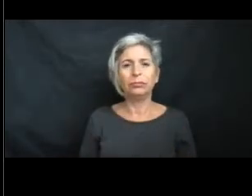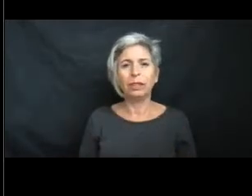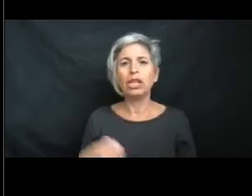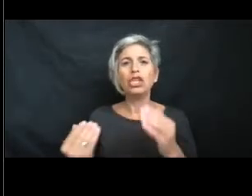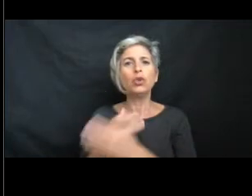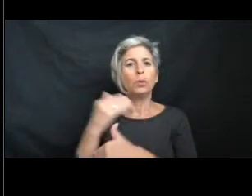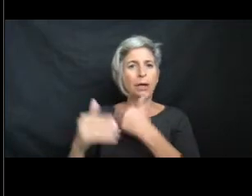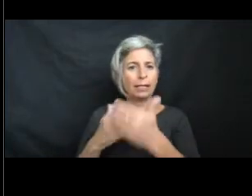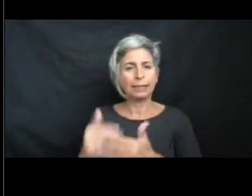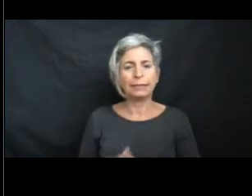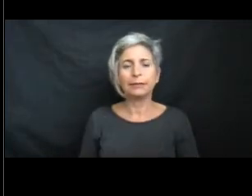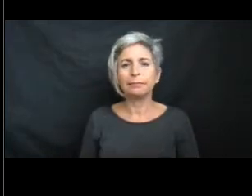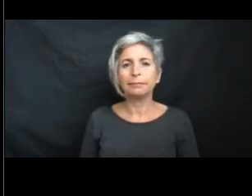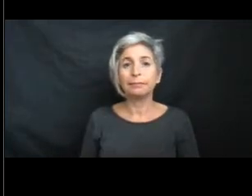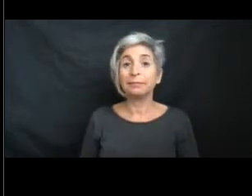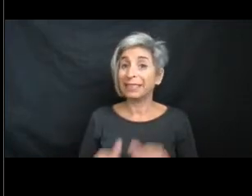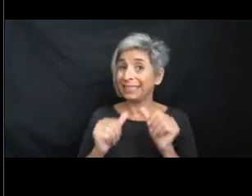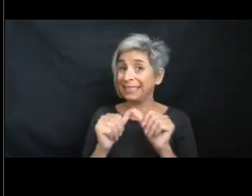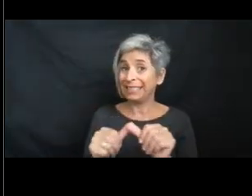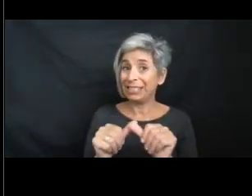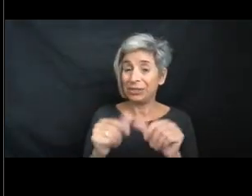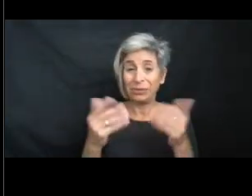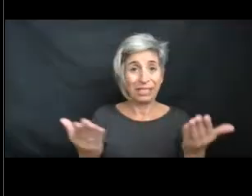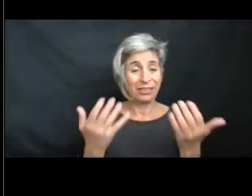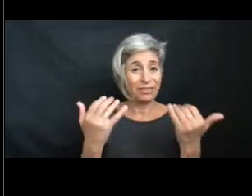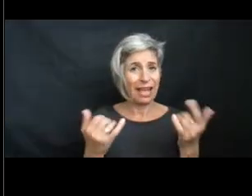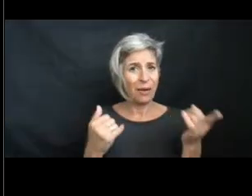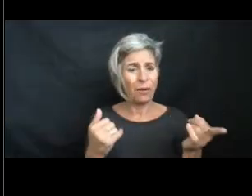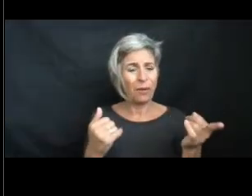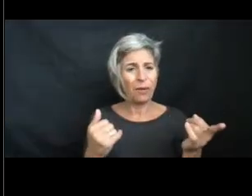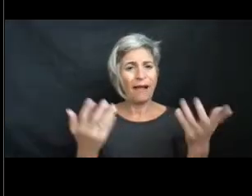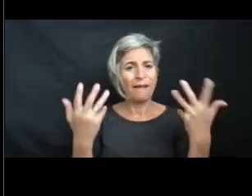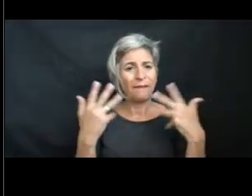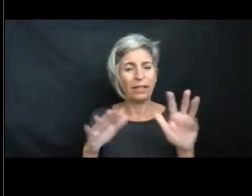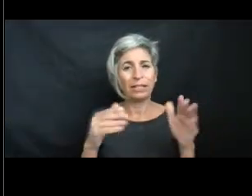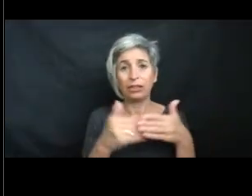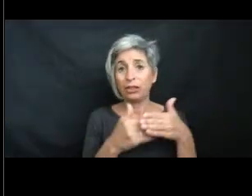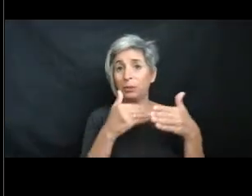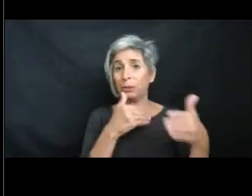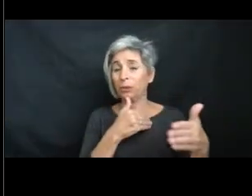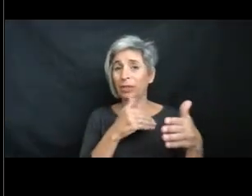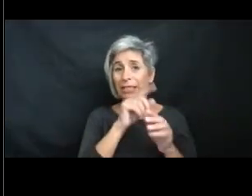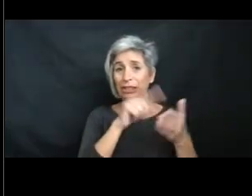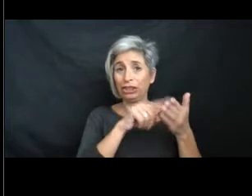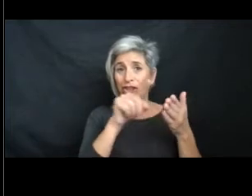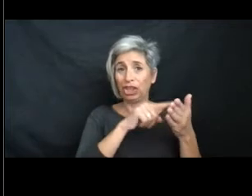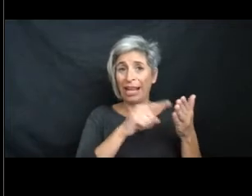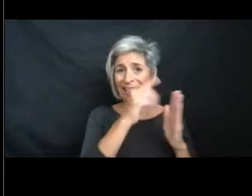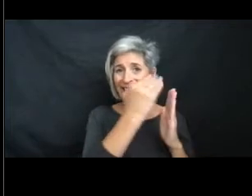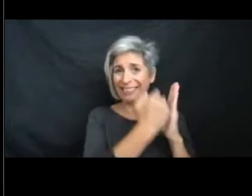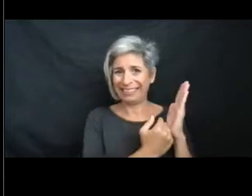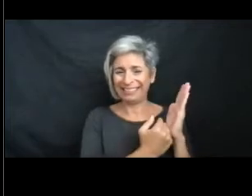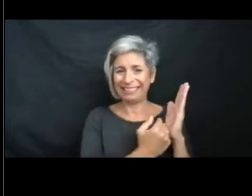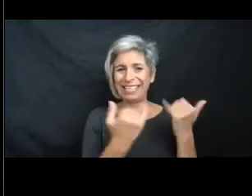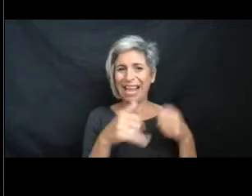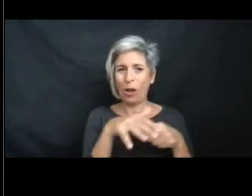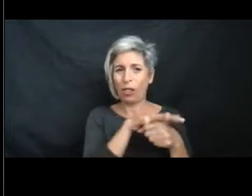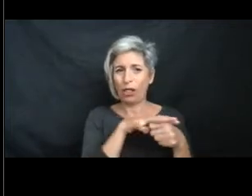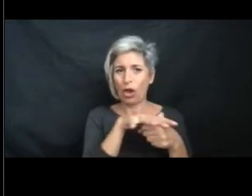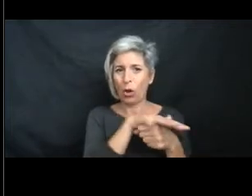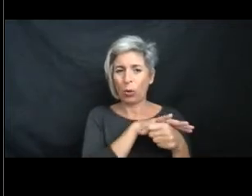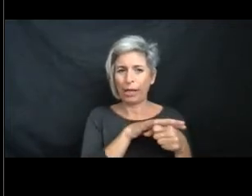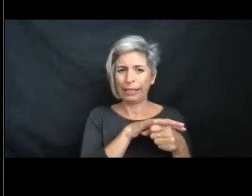Okay, so I will continue from here then. So I've completed the prerequisite checklist and now I'm on location. So here's where we've integrated